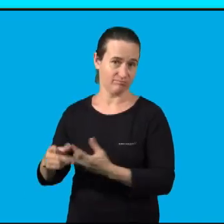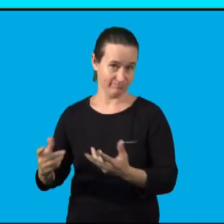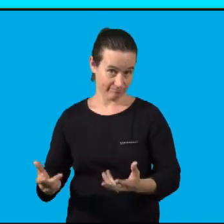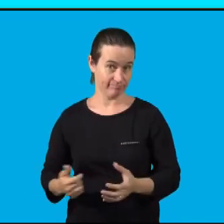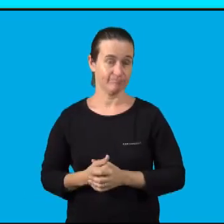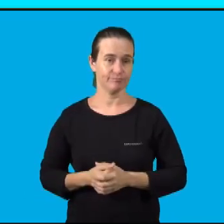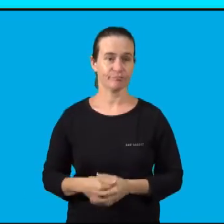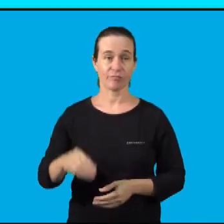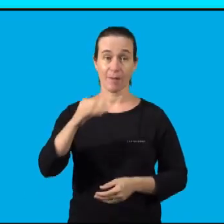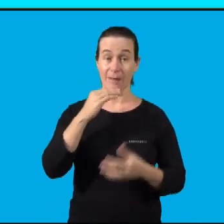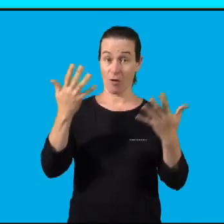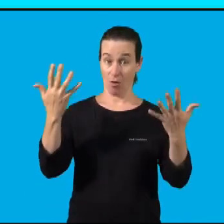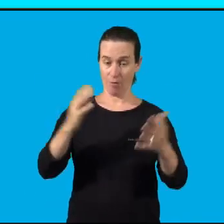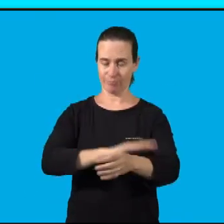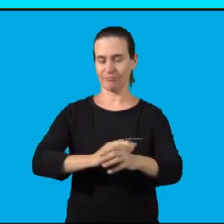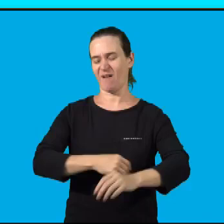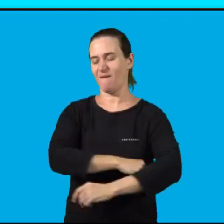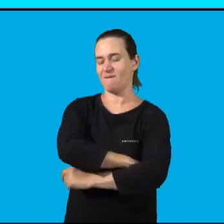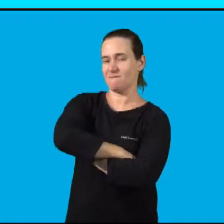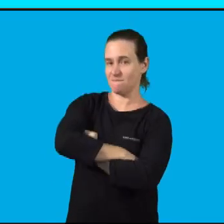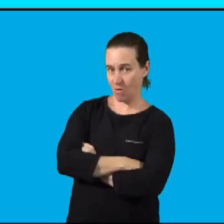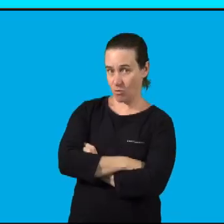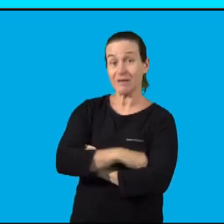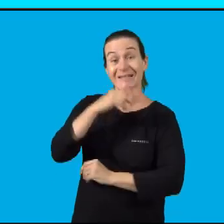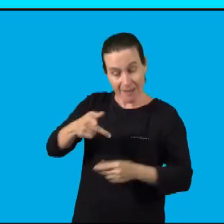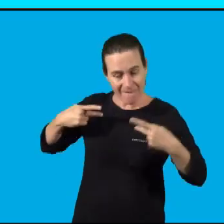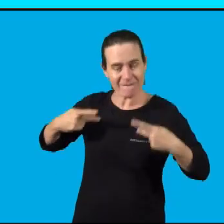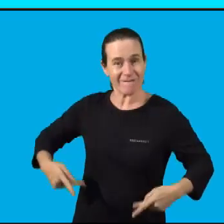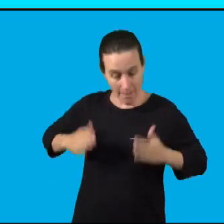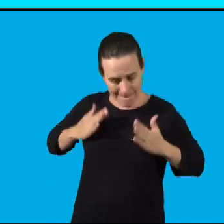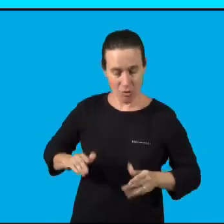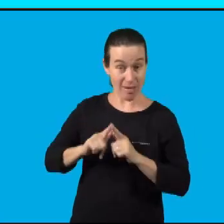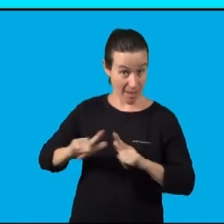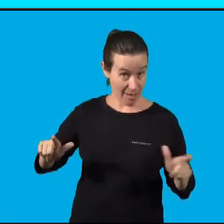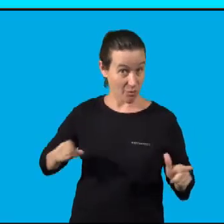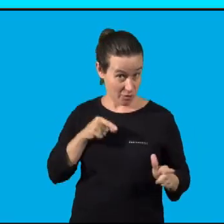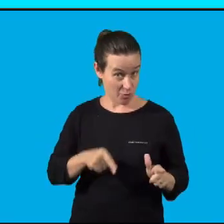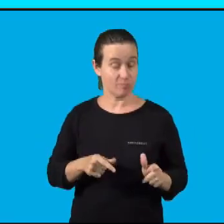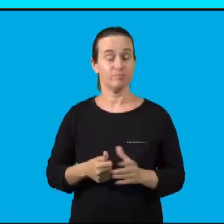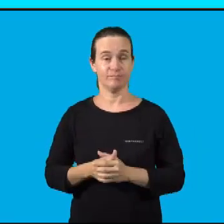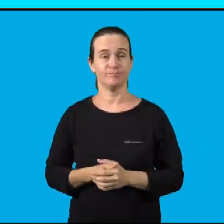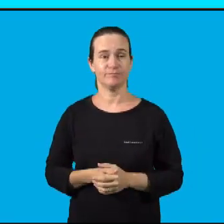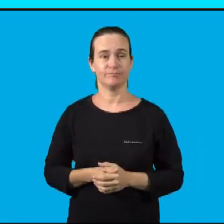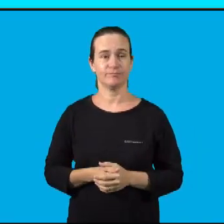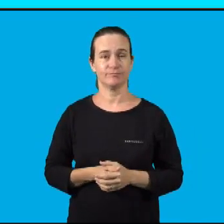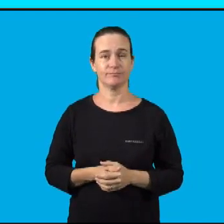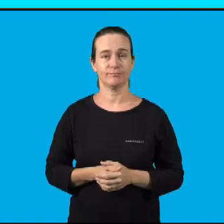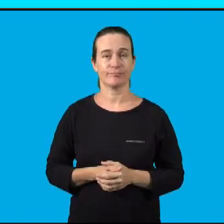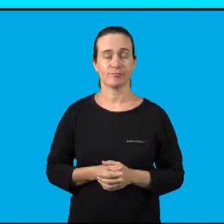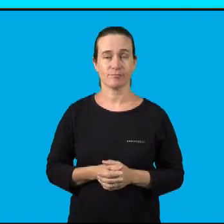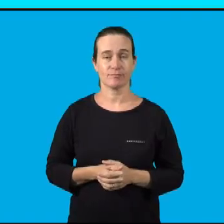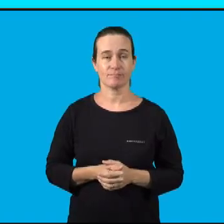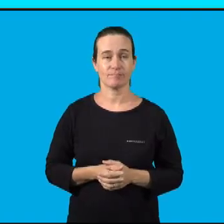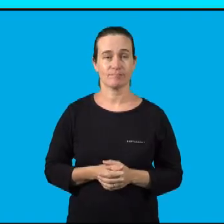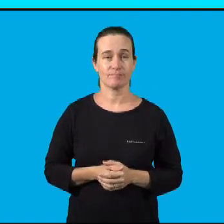down at him. So, his arms folded. We are dealing with physical actions here as part of the body